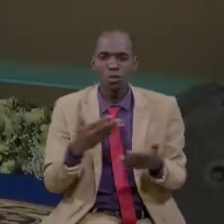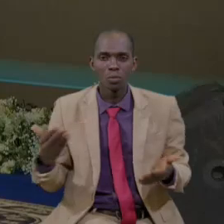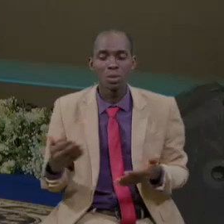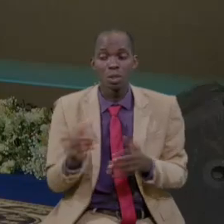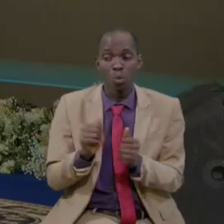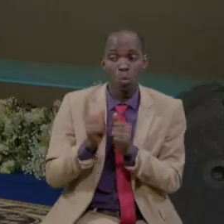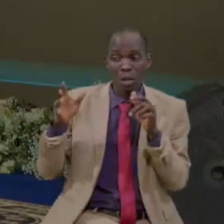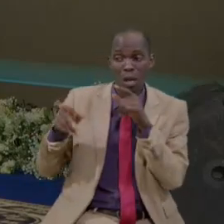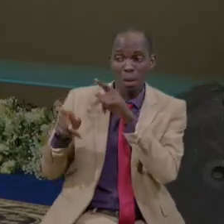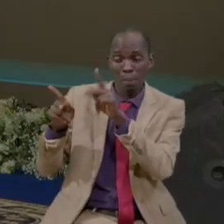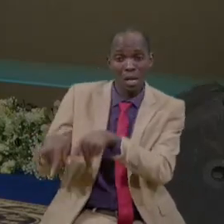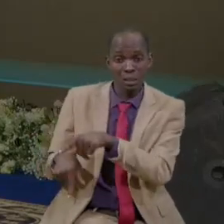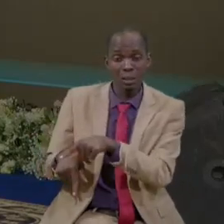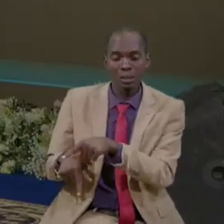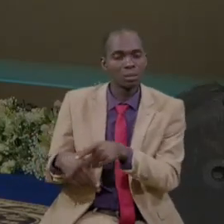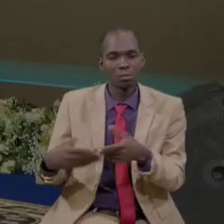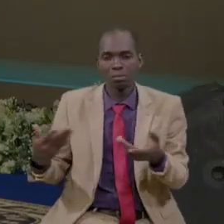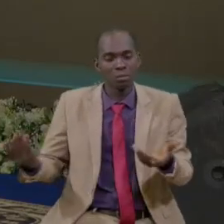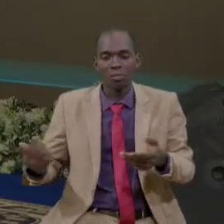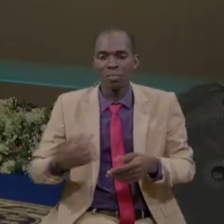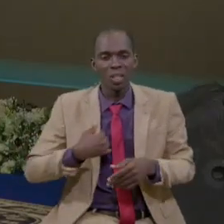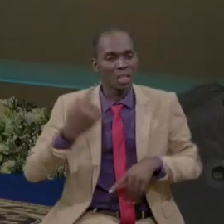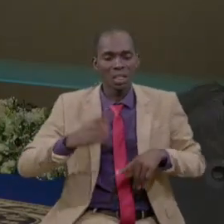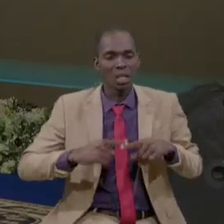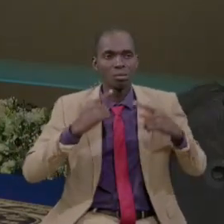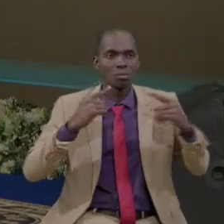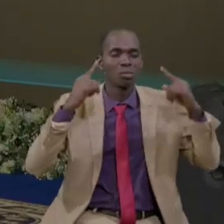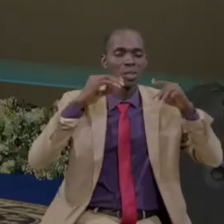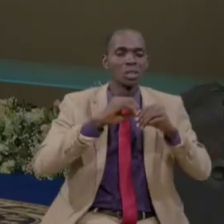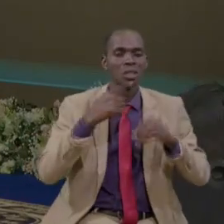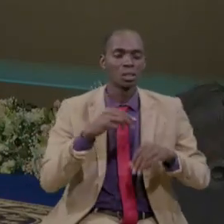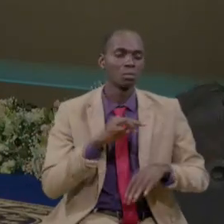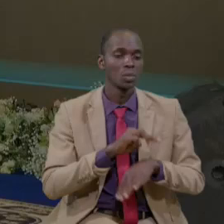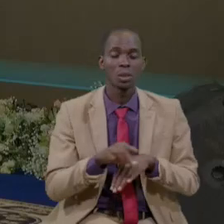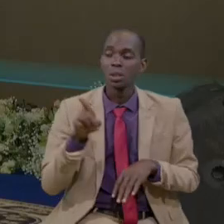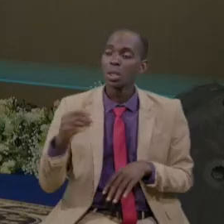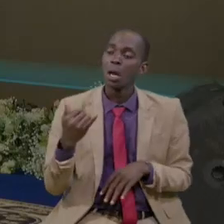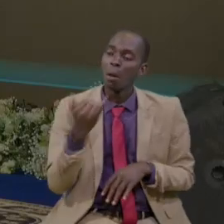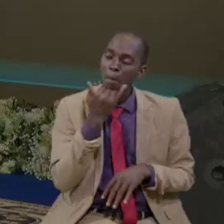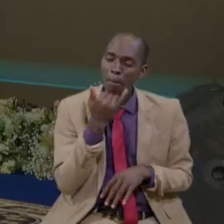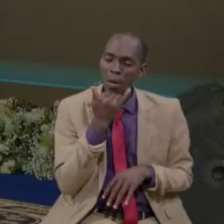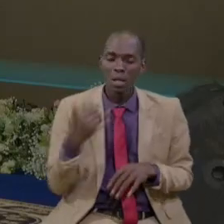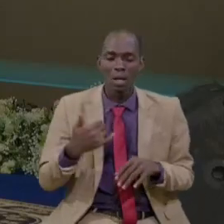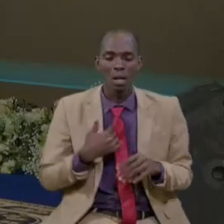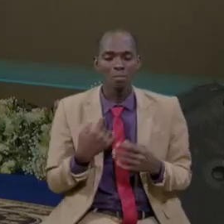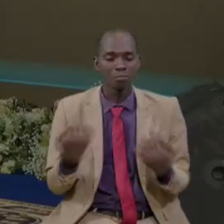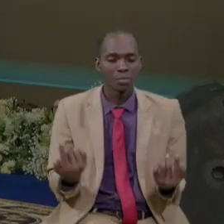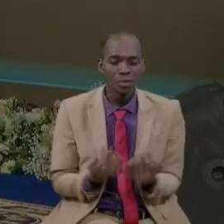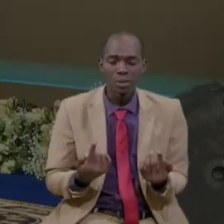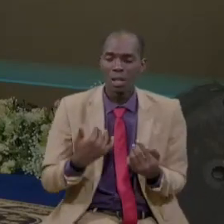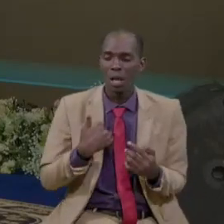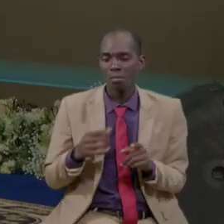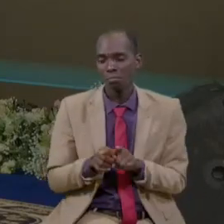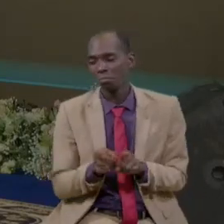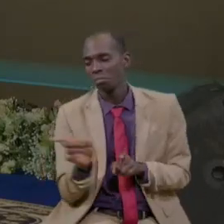so, because I need his gift, I see he's gone astray. I see he's living in